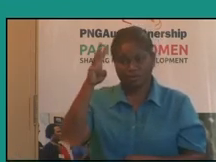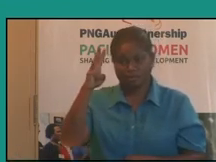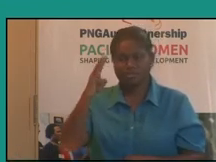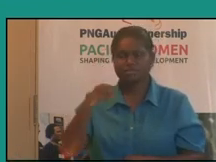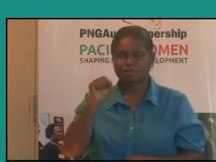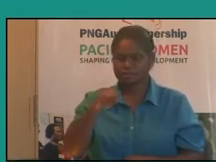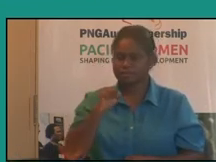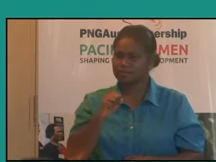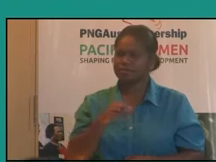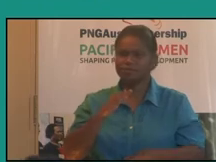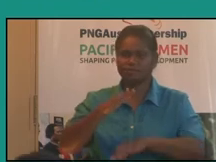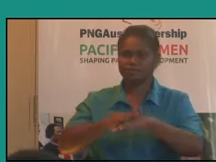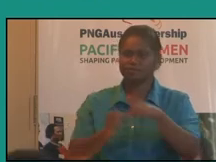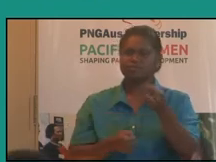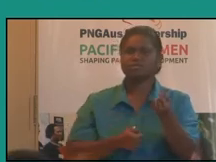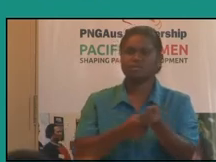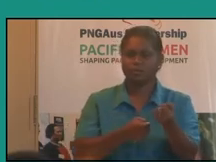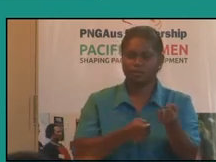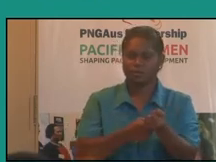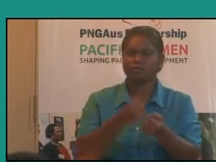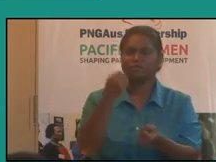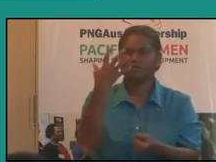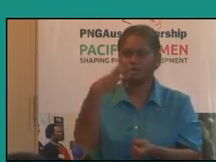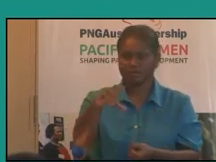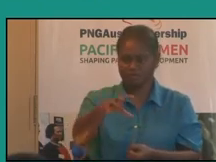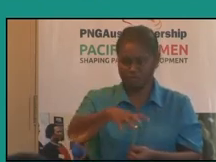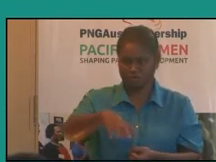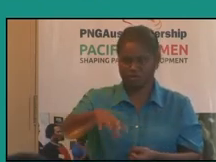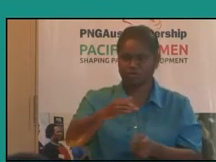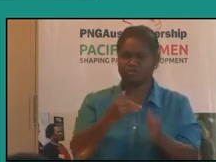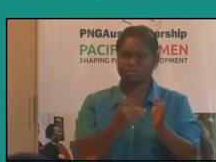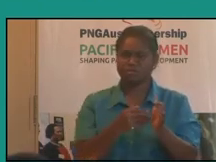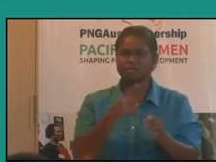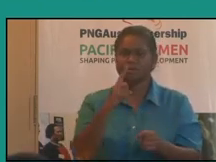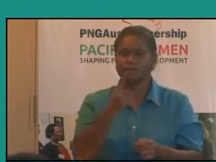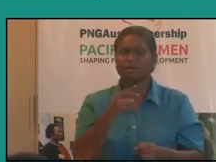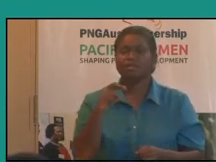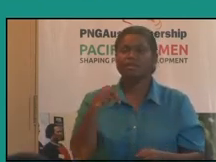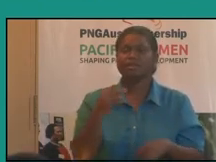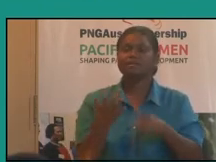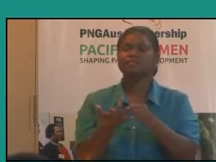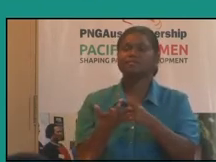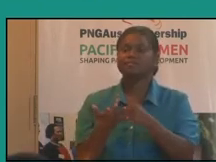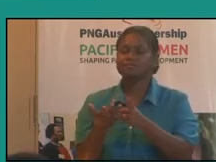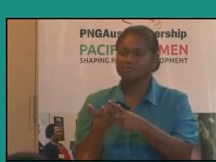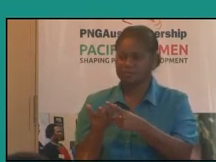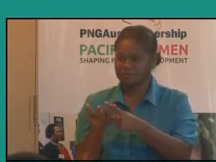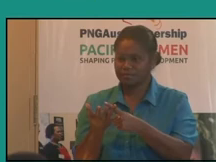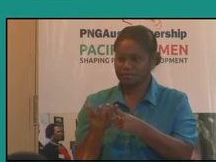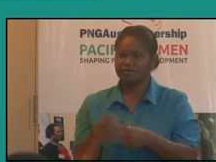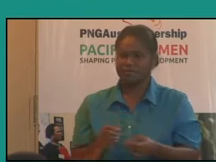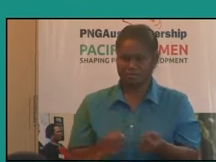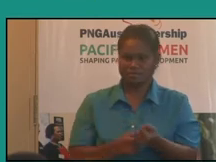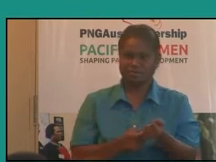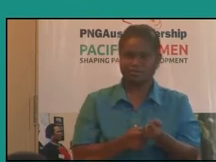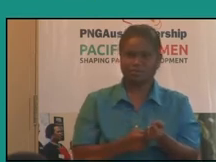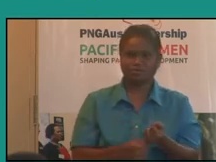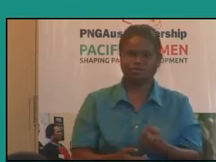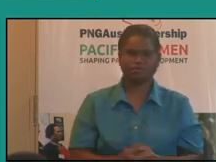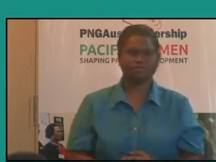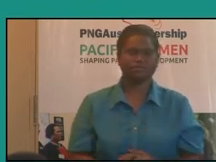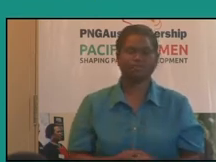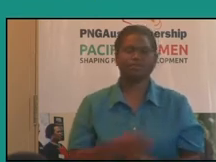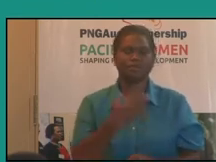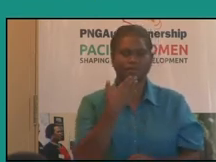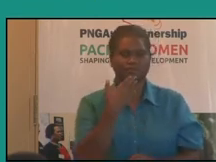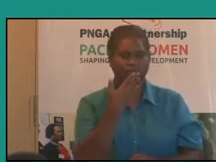minister is the one that is pushing for the five regional seats. We just need the support of the rest of the members of cabinet to get it across the line. Thank